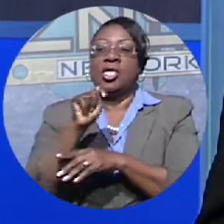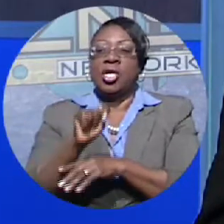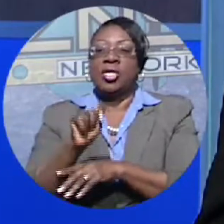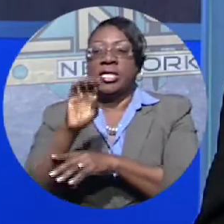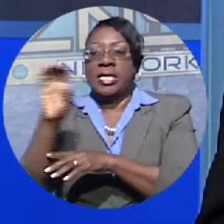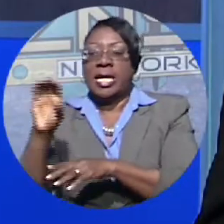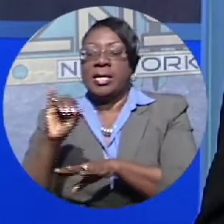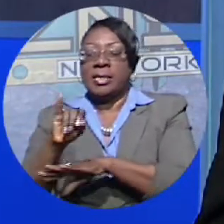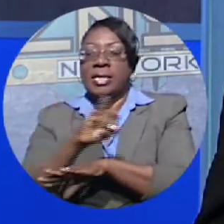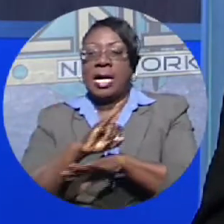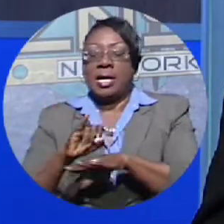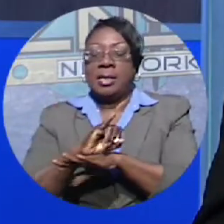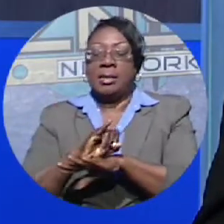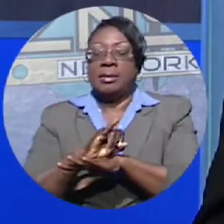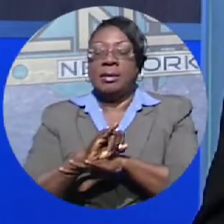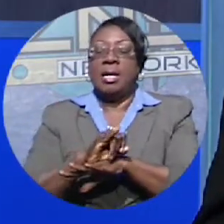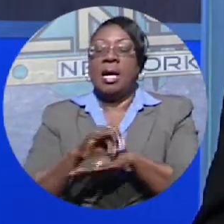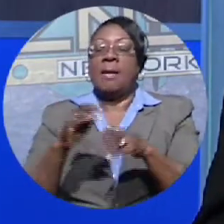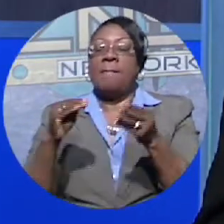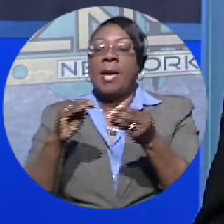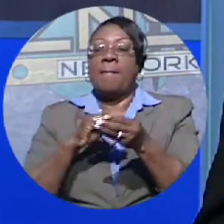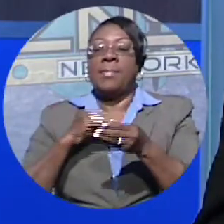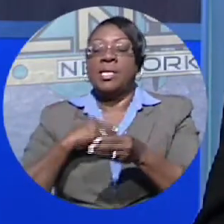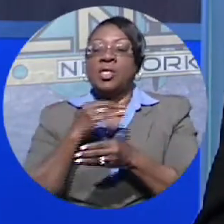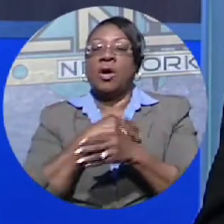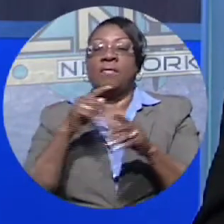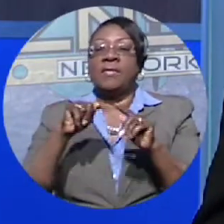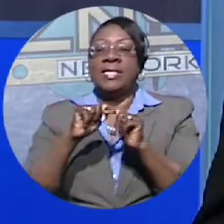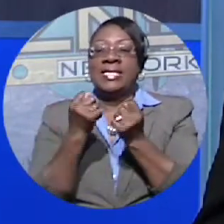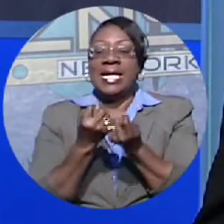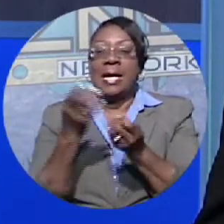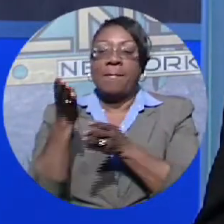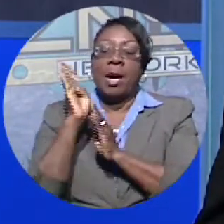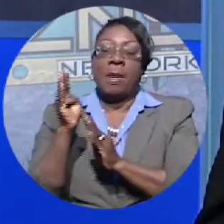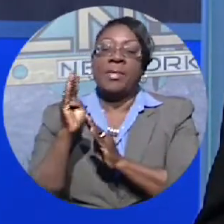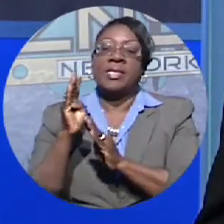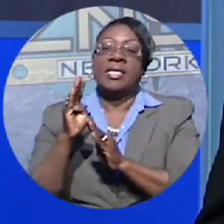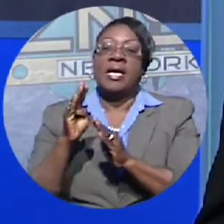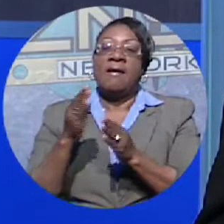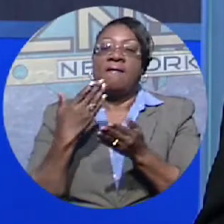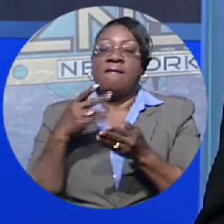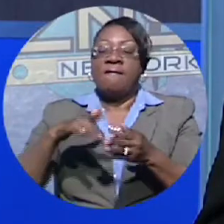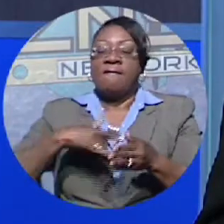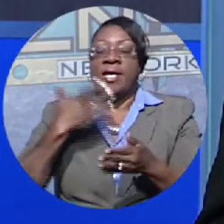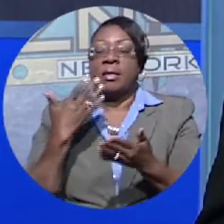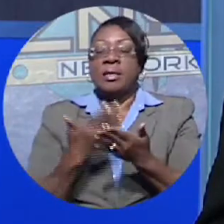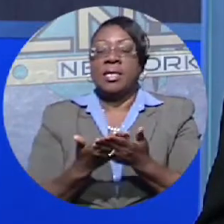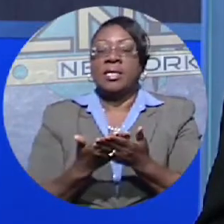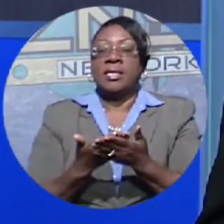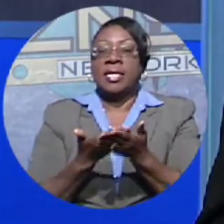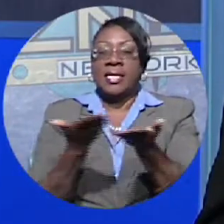will be promoted to Division I, and members of Team Bahamas are confident that the hometown advantage will pay off.